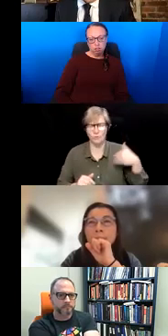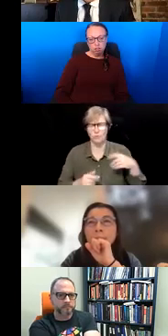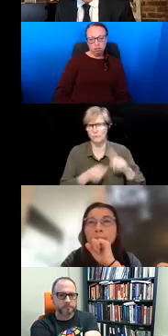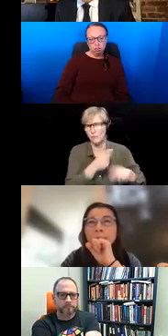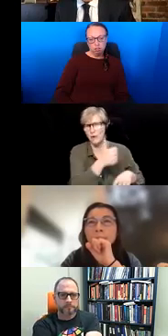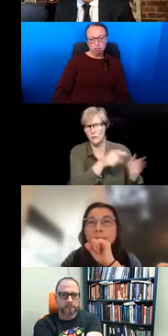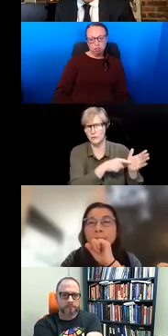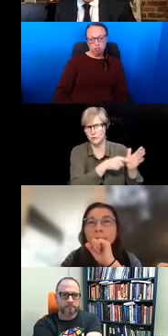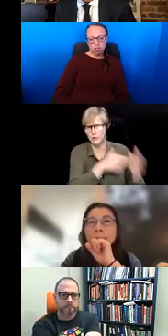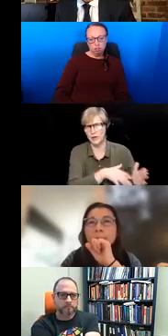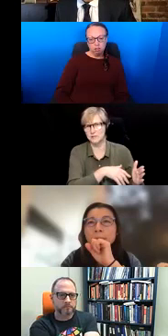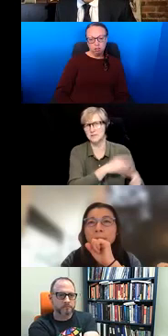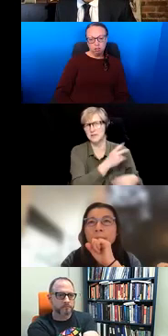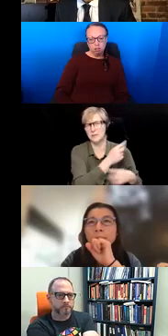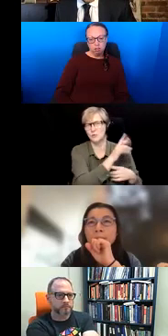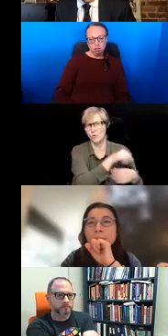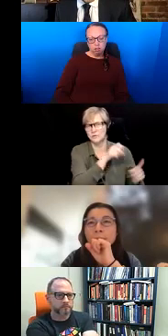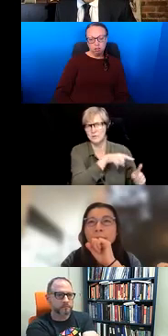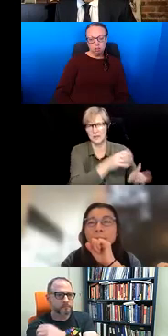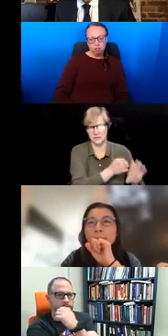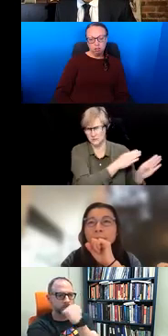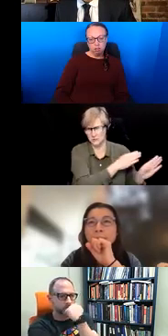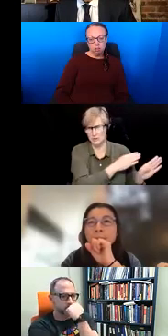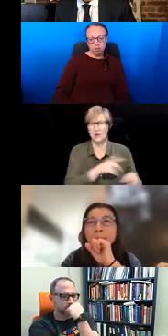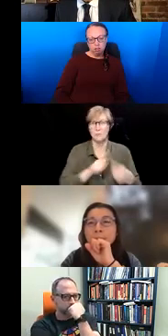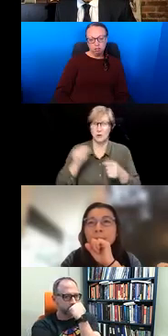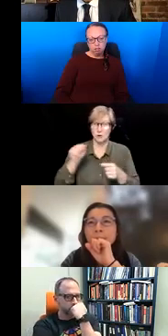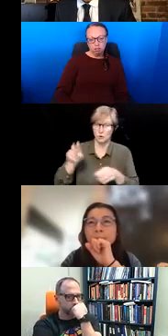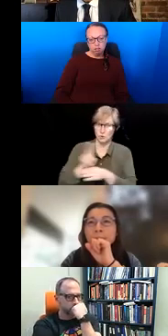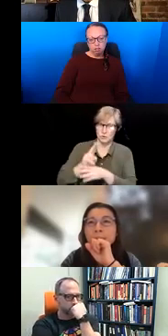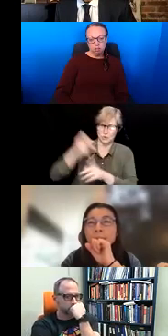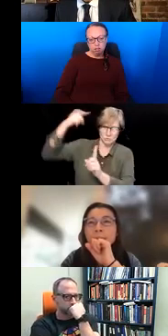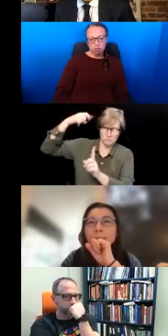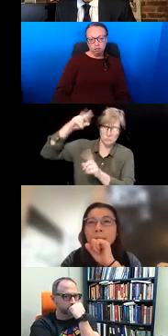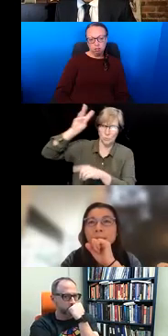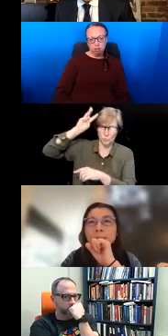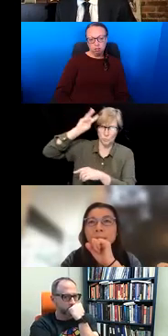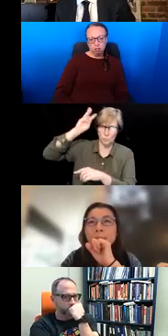the inhibitory stimulation that's been applied in many TMS studies of patients with aphasia.